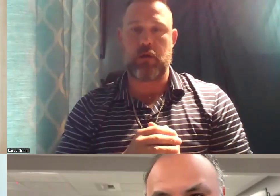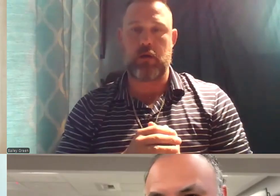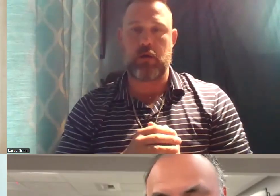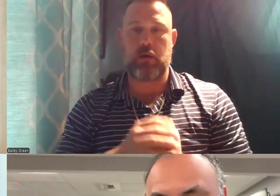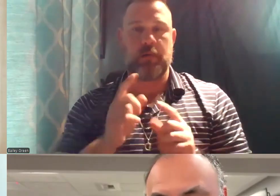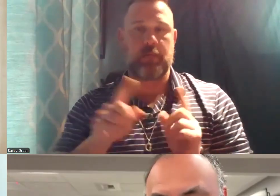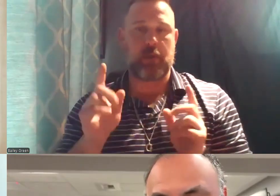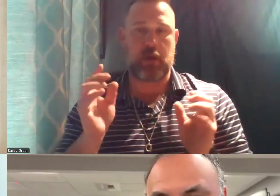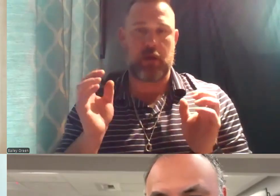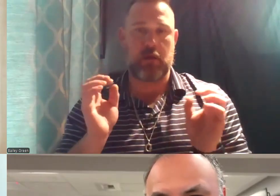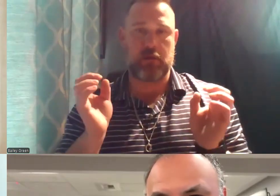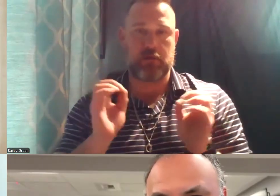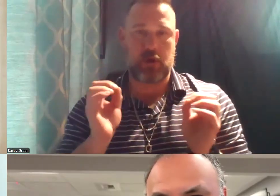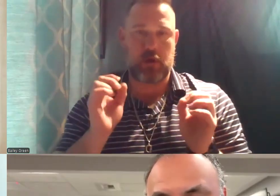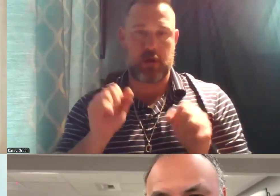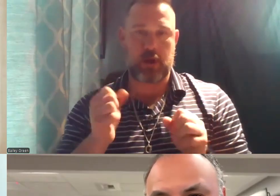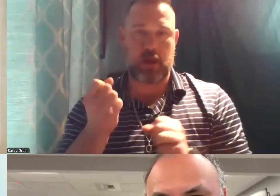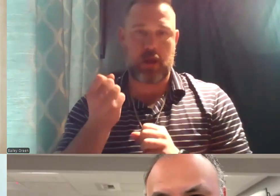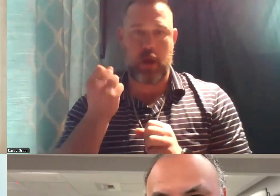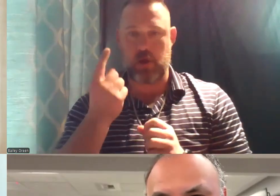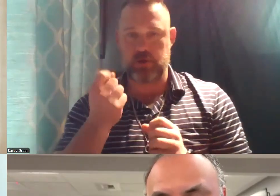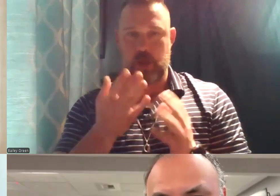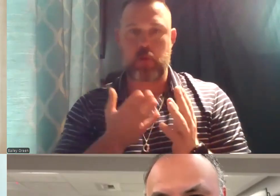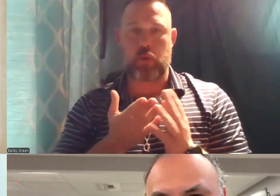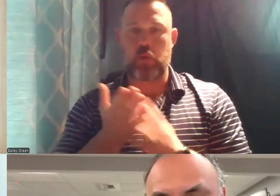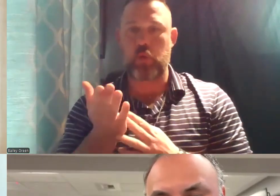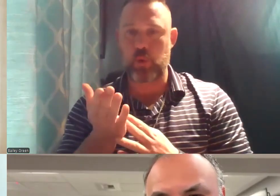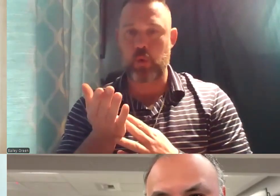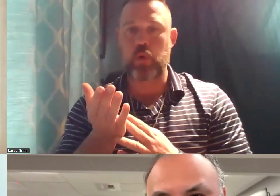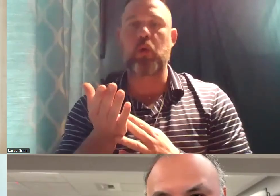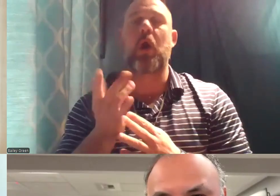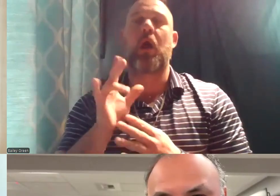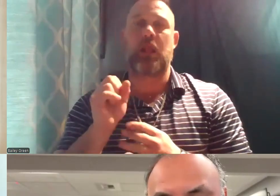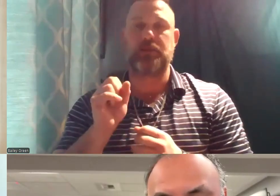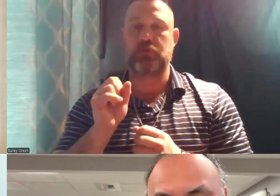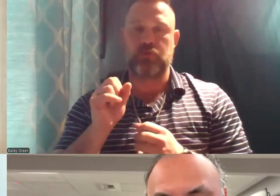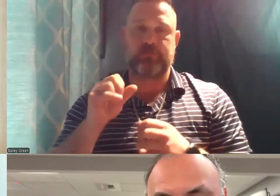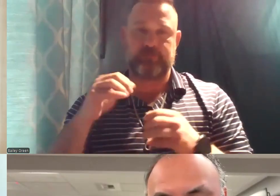But no one can understand what we go through unless you've been in our shoes.